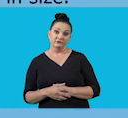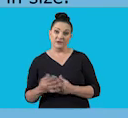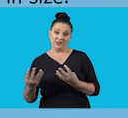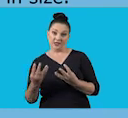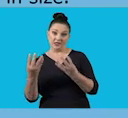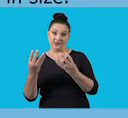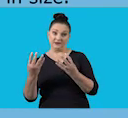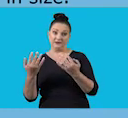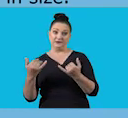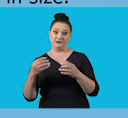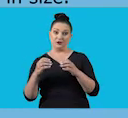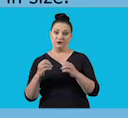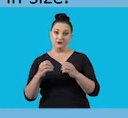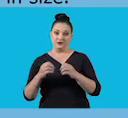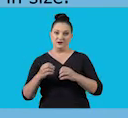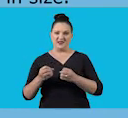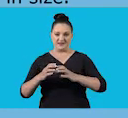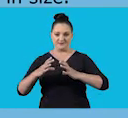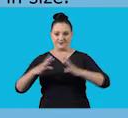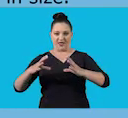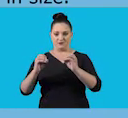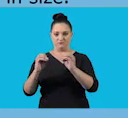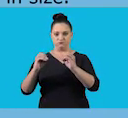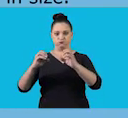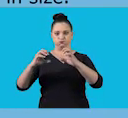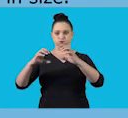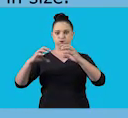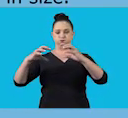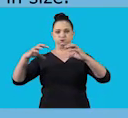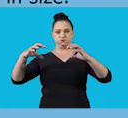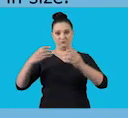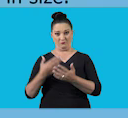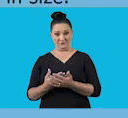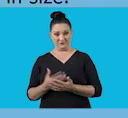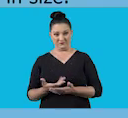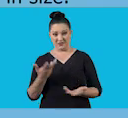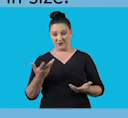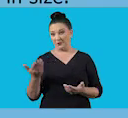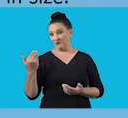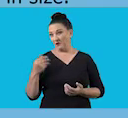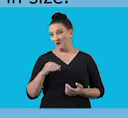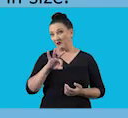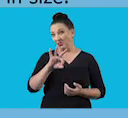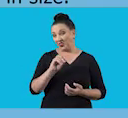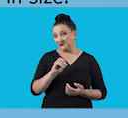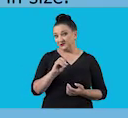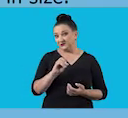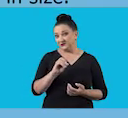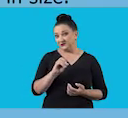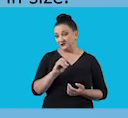says, when we expand a gas, its particles increases in size. There was 30 of you in a